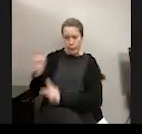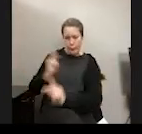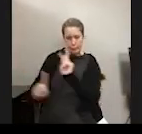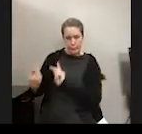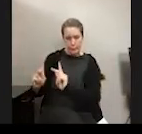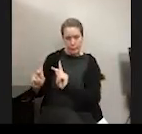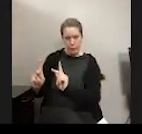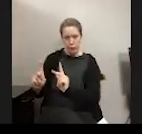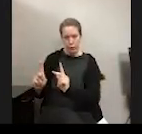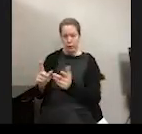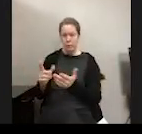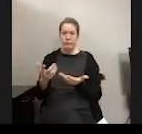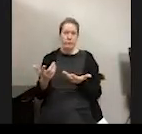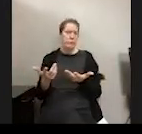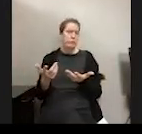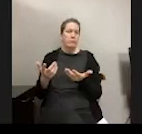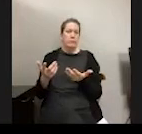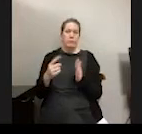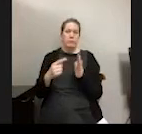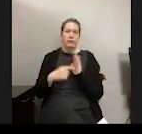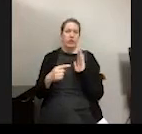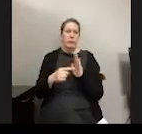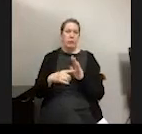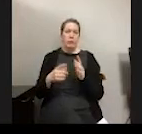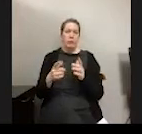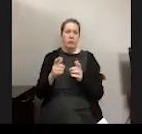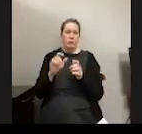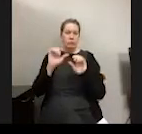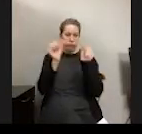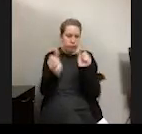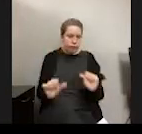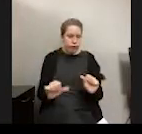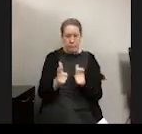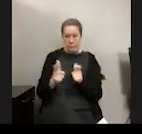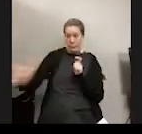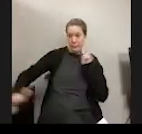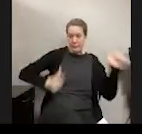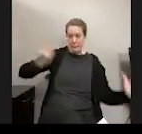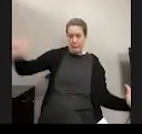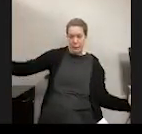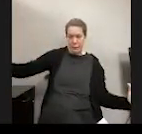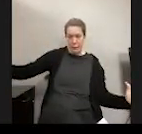sculpture. How can more community members be involved in that? And it's something